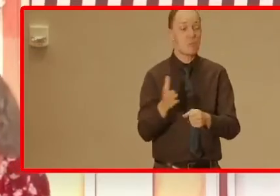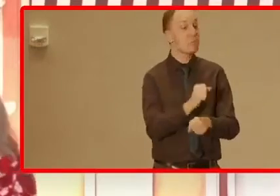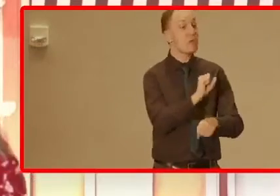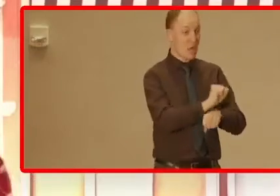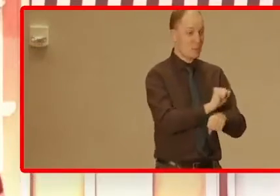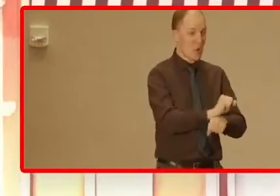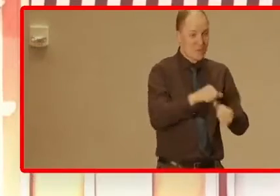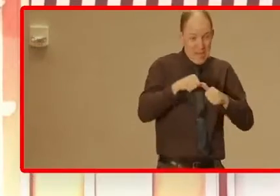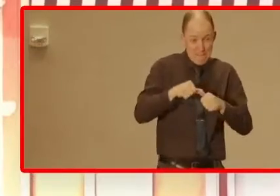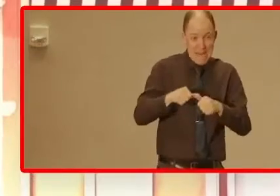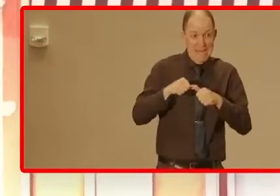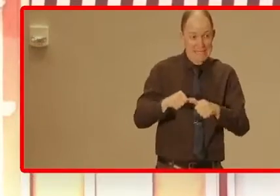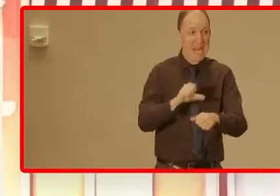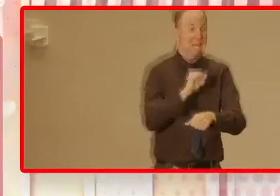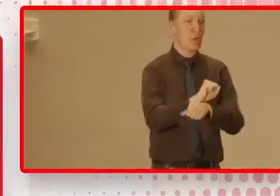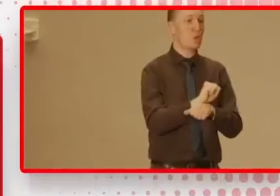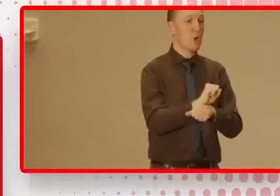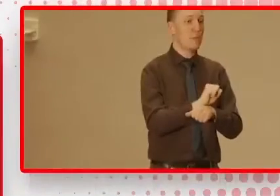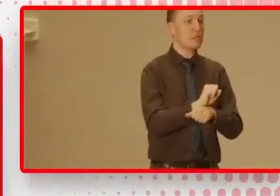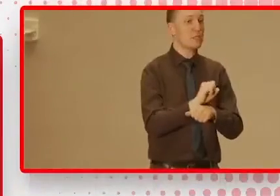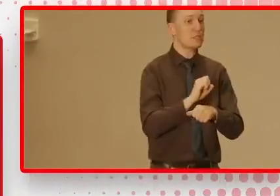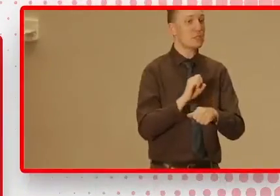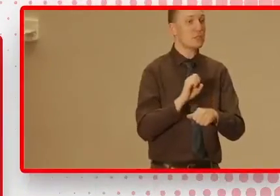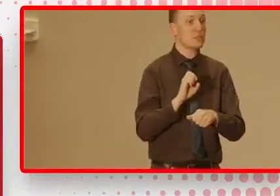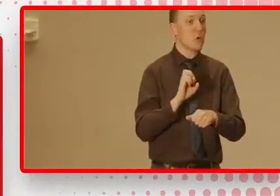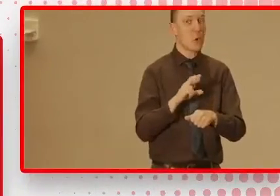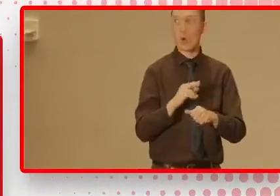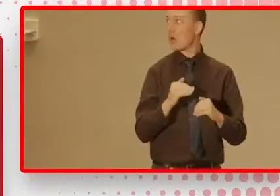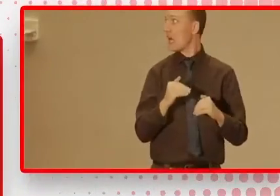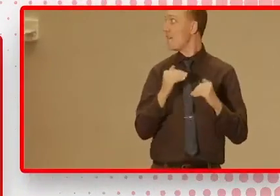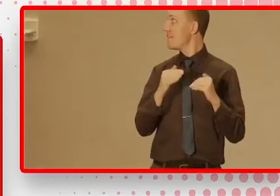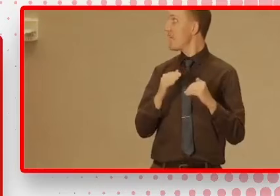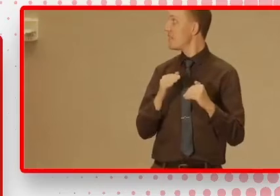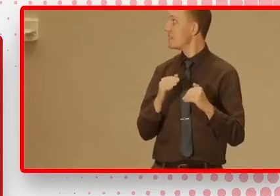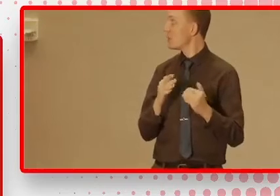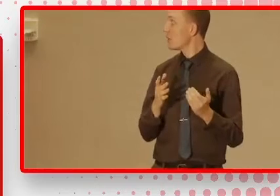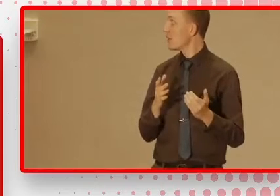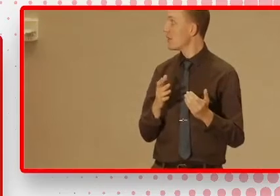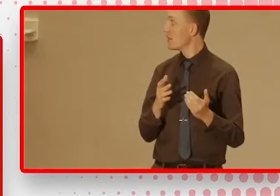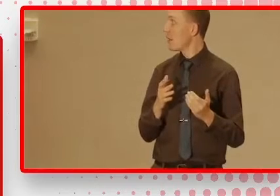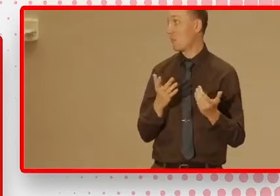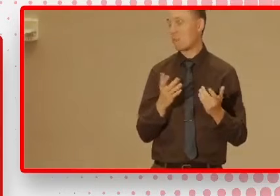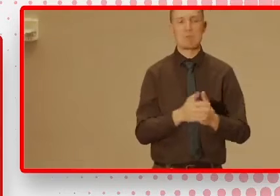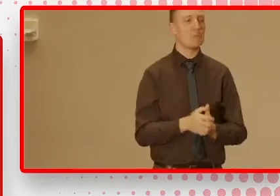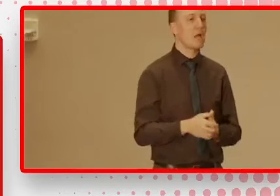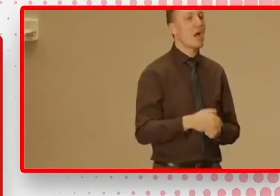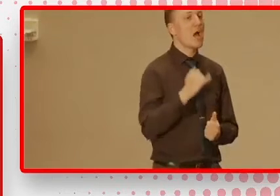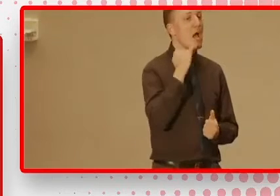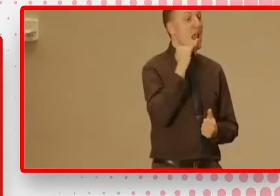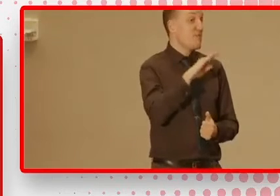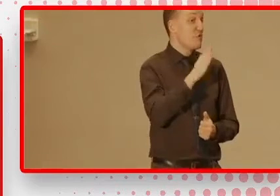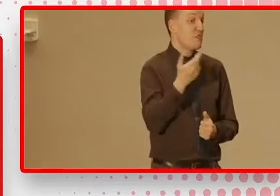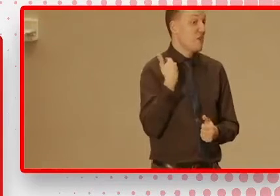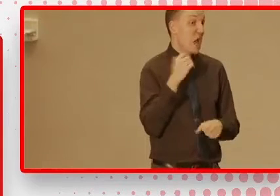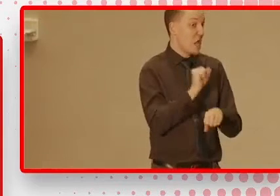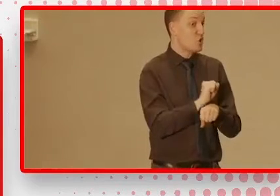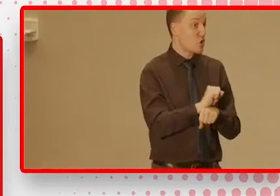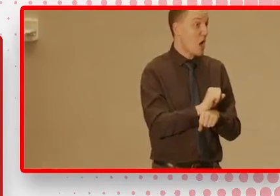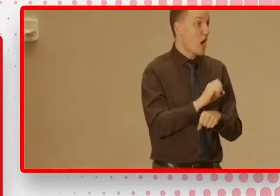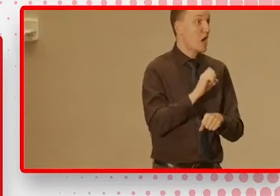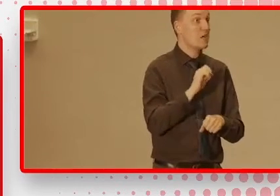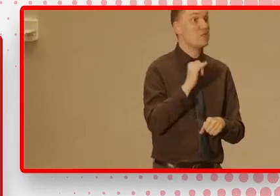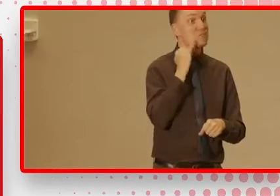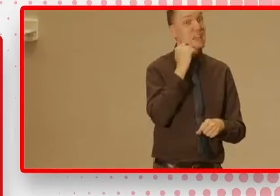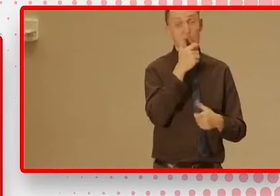maintain employment, or advance in their careers. So a lot of options there, whether someone has never had a job before and they're interested